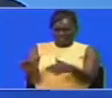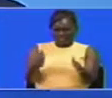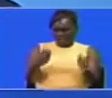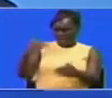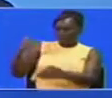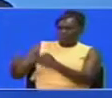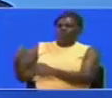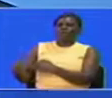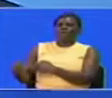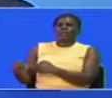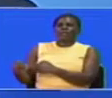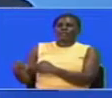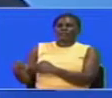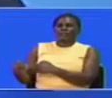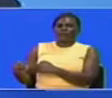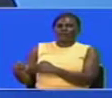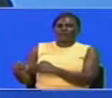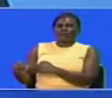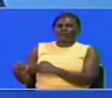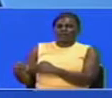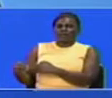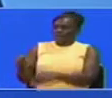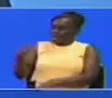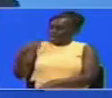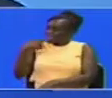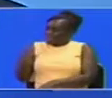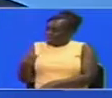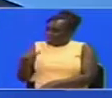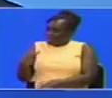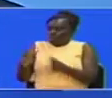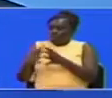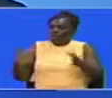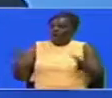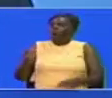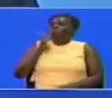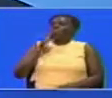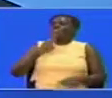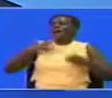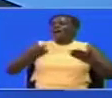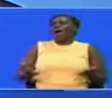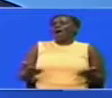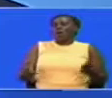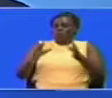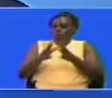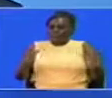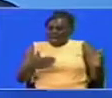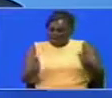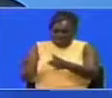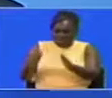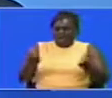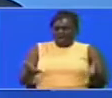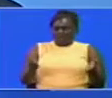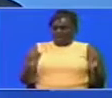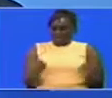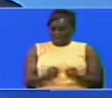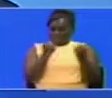border, nobody's Christ. No, I have no idea. Kangoko should tell me, how do you expand water? How do you expand the river? What